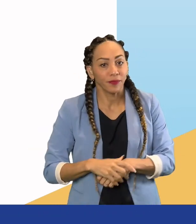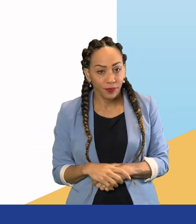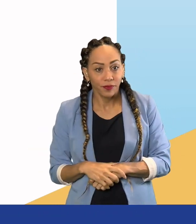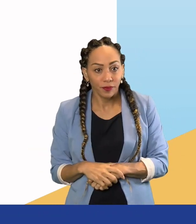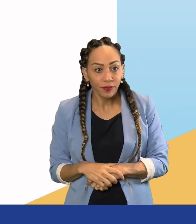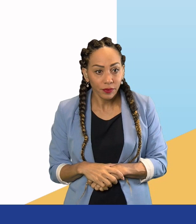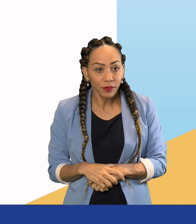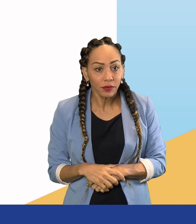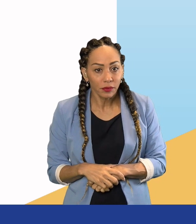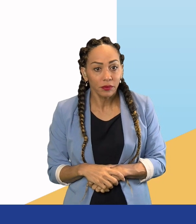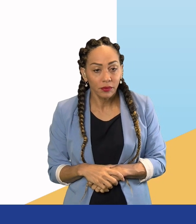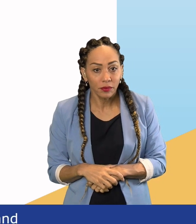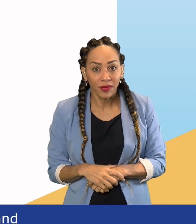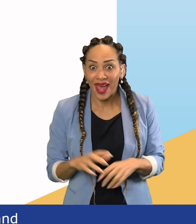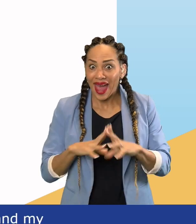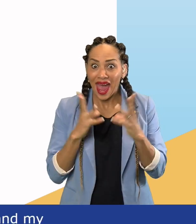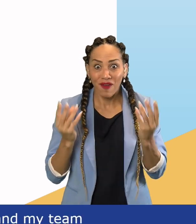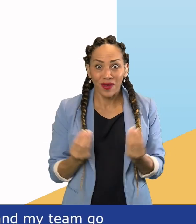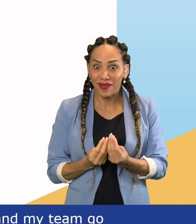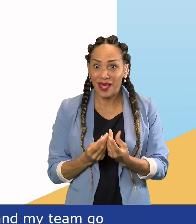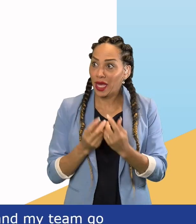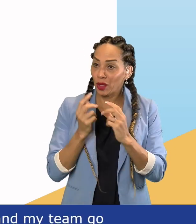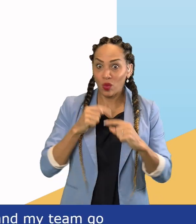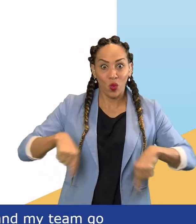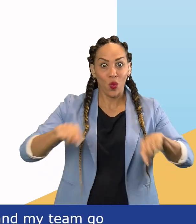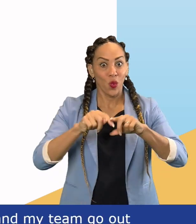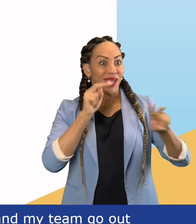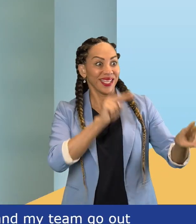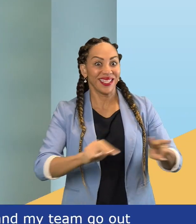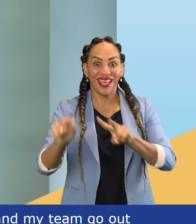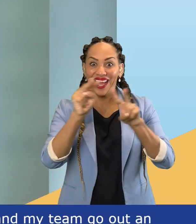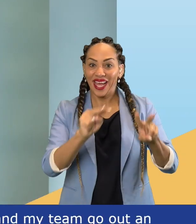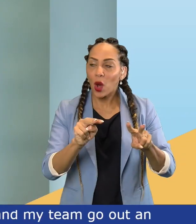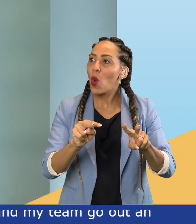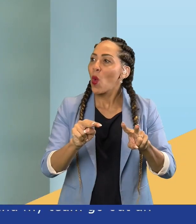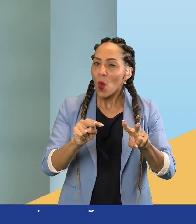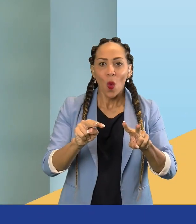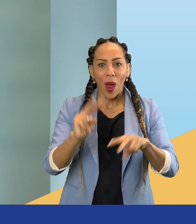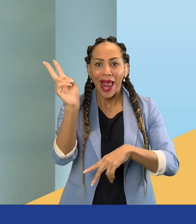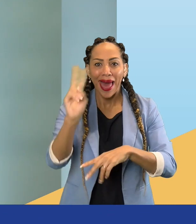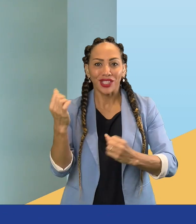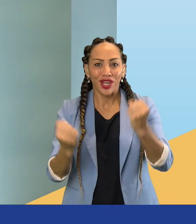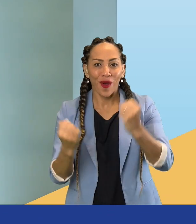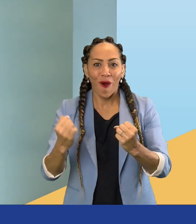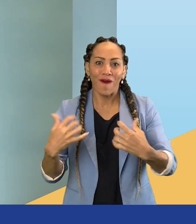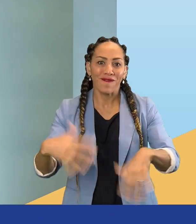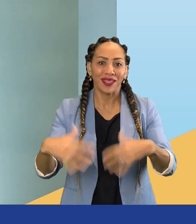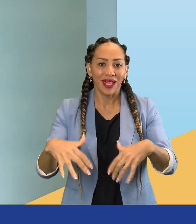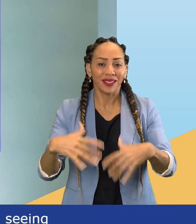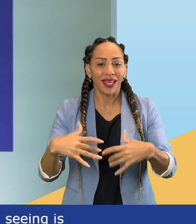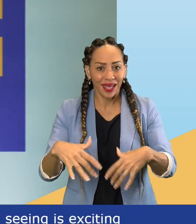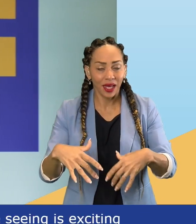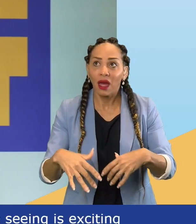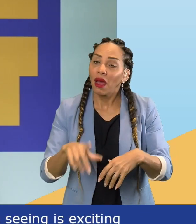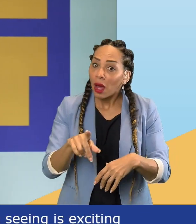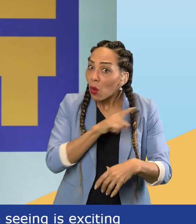almost everything we're seeing at the minute is an exciting new electric car. This is all driven by climate change, a mission